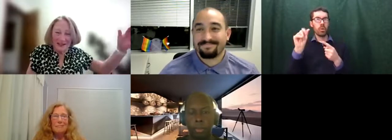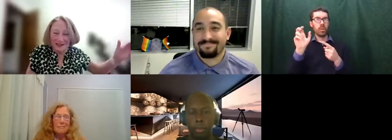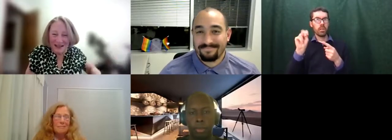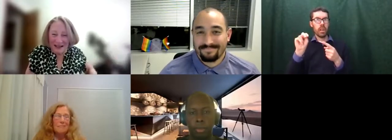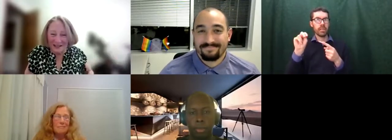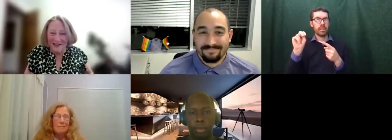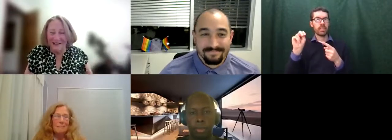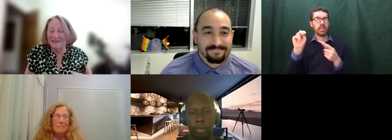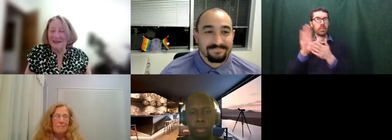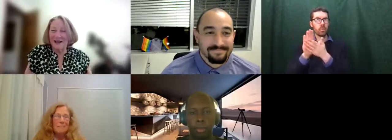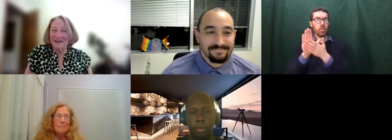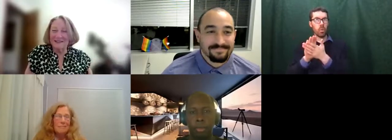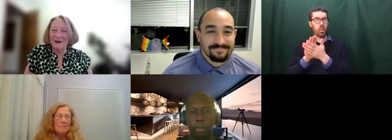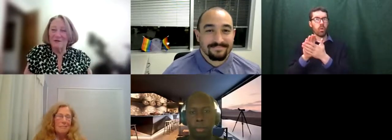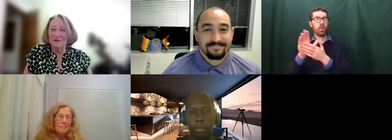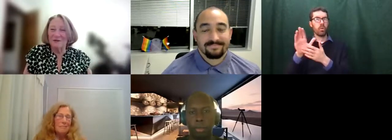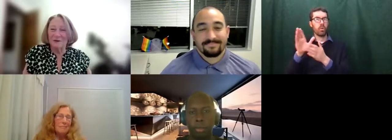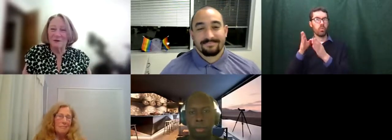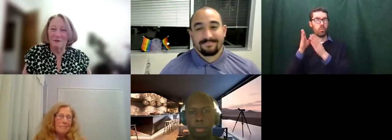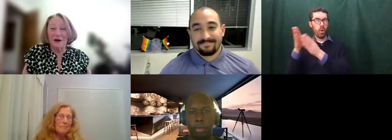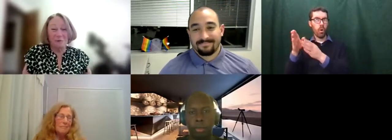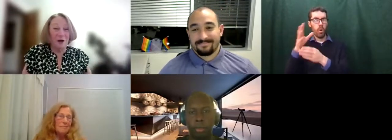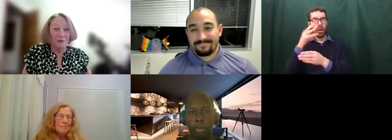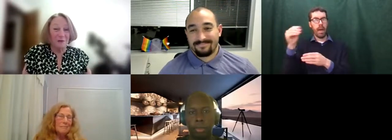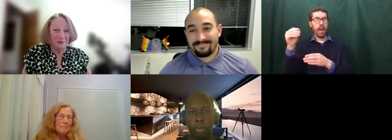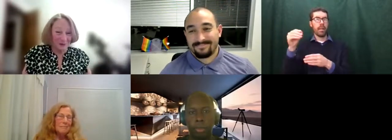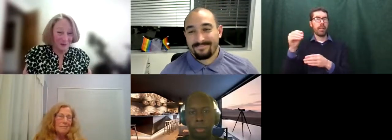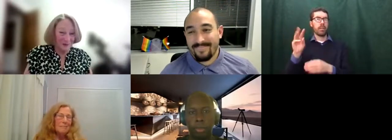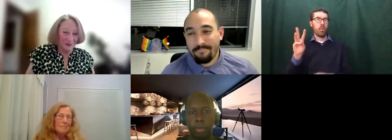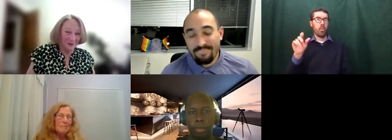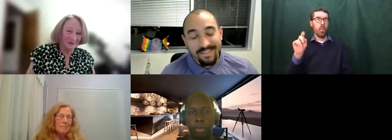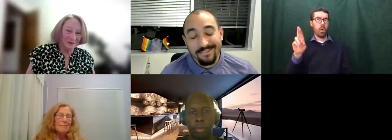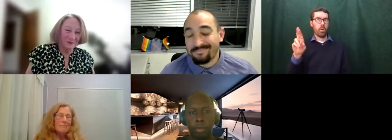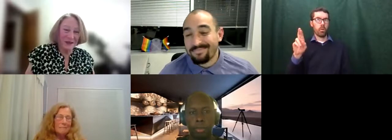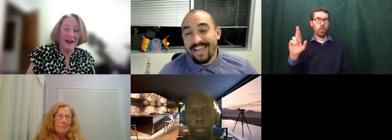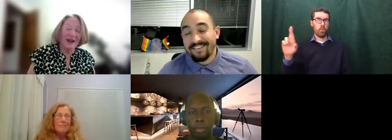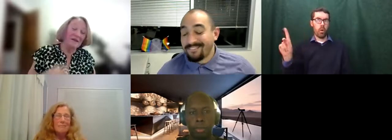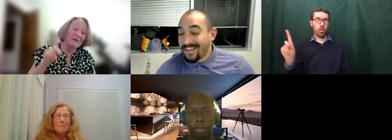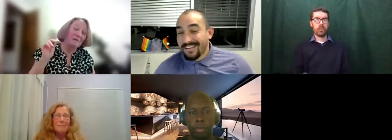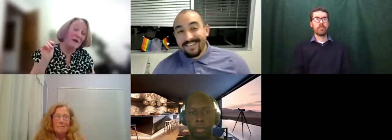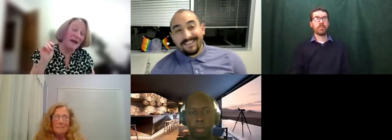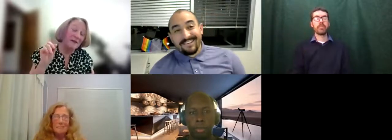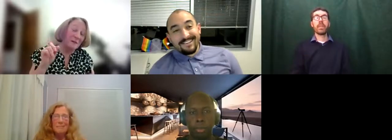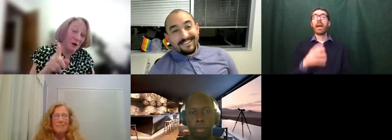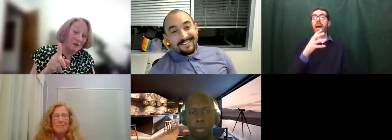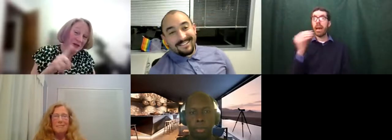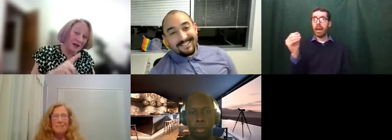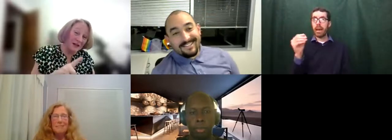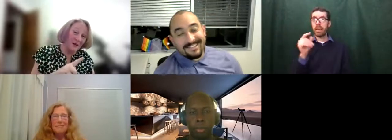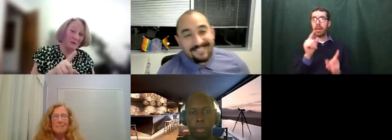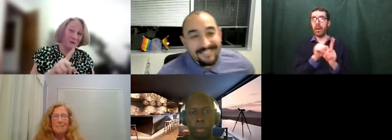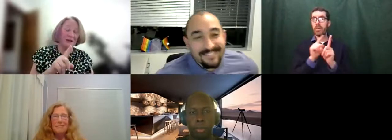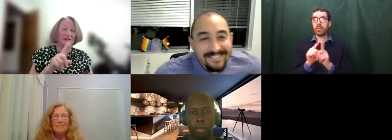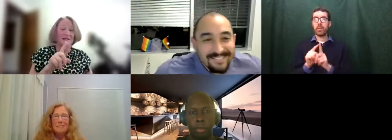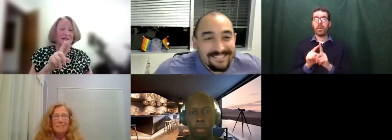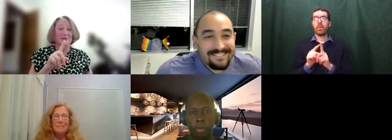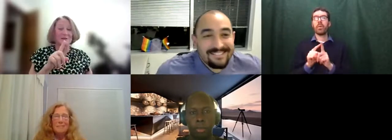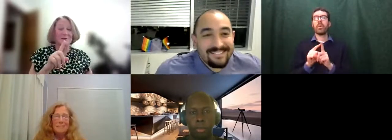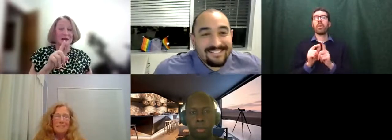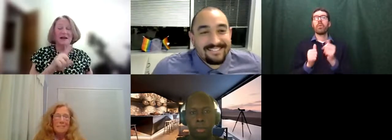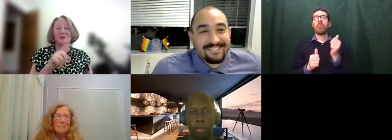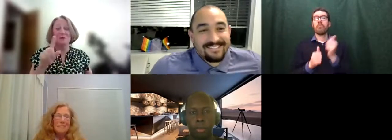Road and down through Walker Road. And the most